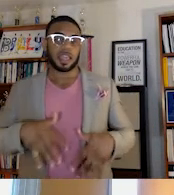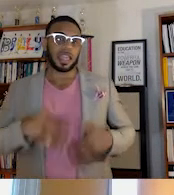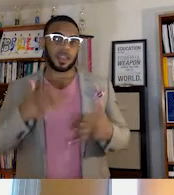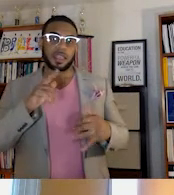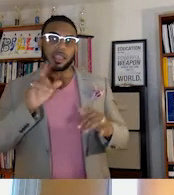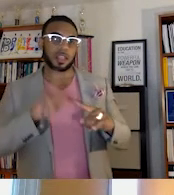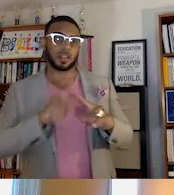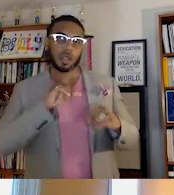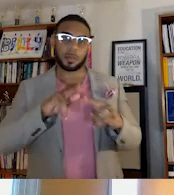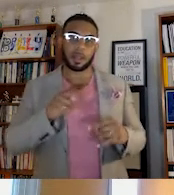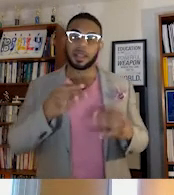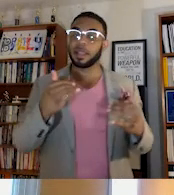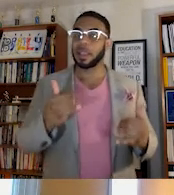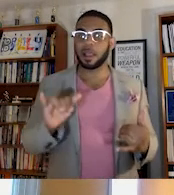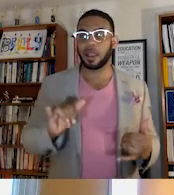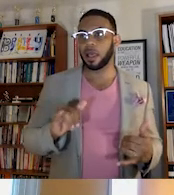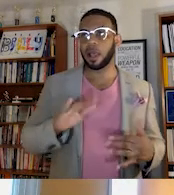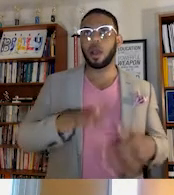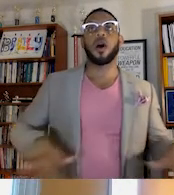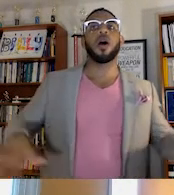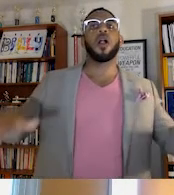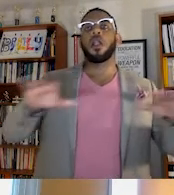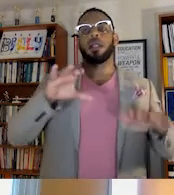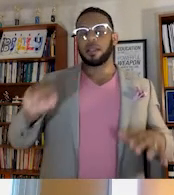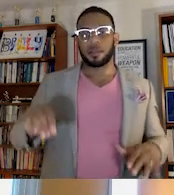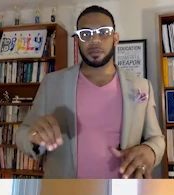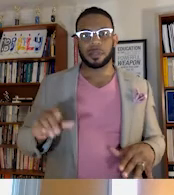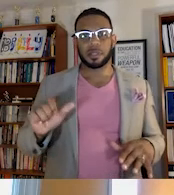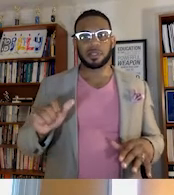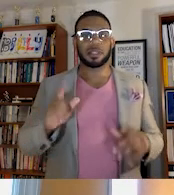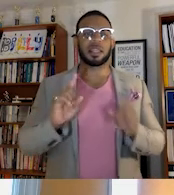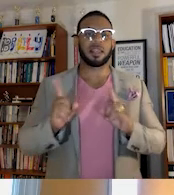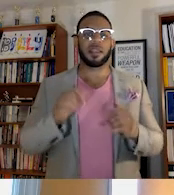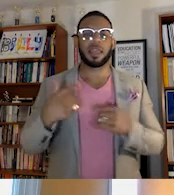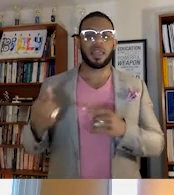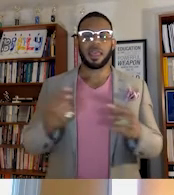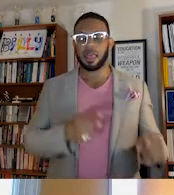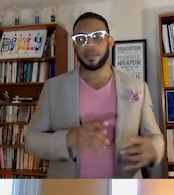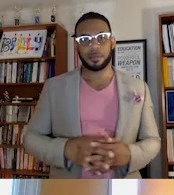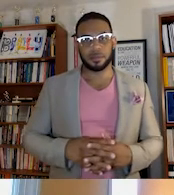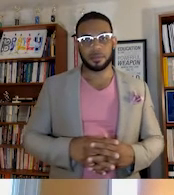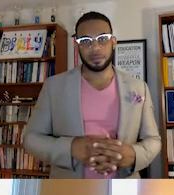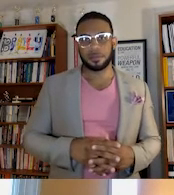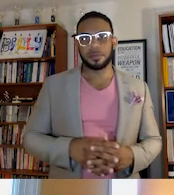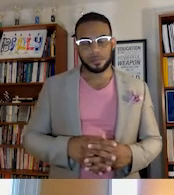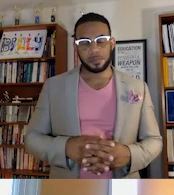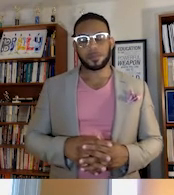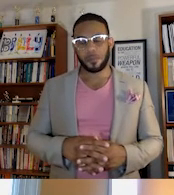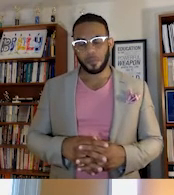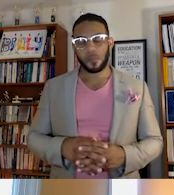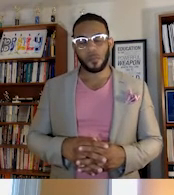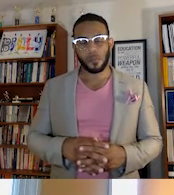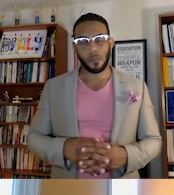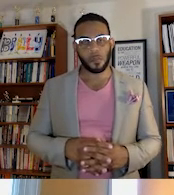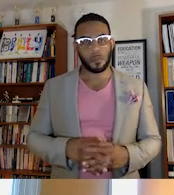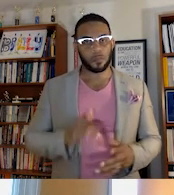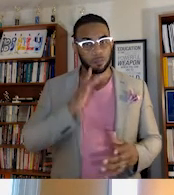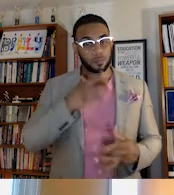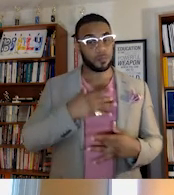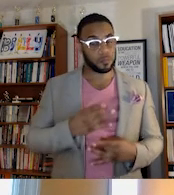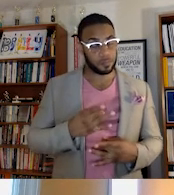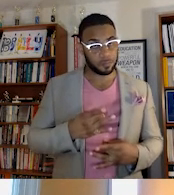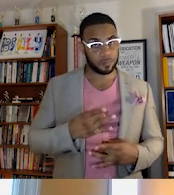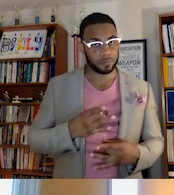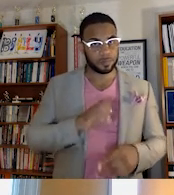that he couldn't talk about it. And now, like, all around the company, these conversations are happening. And I would like